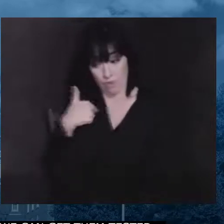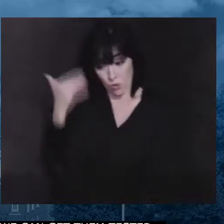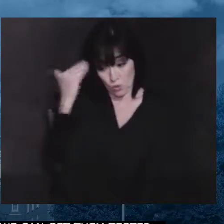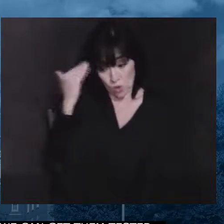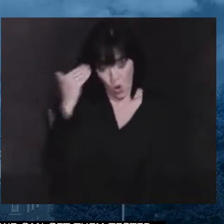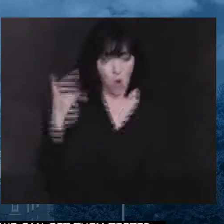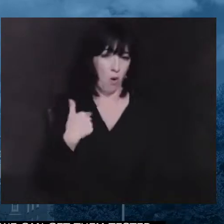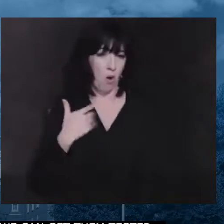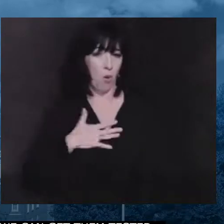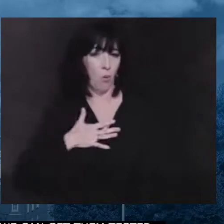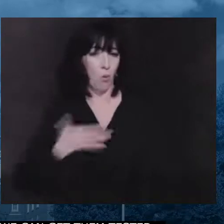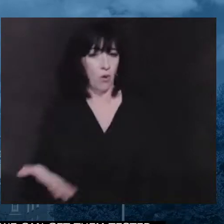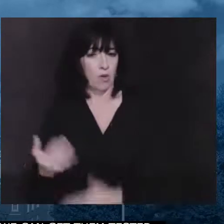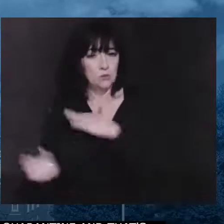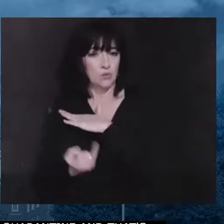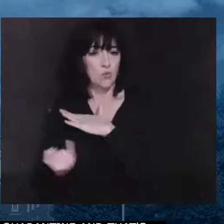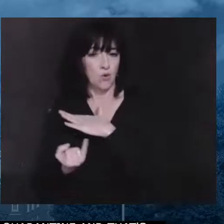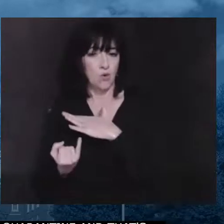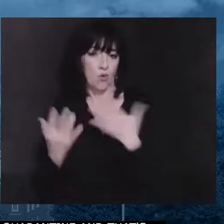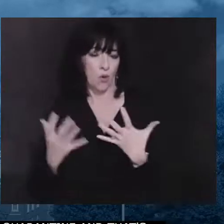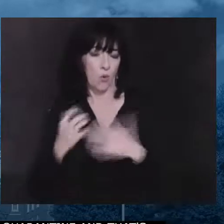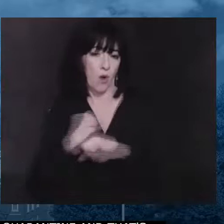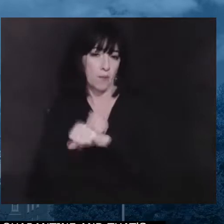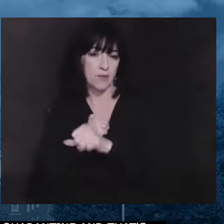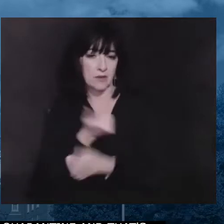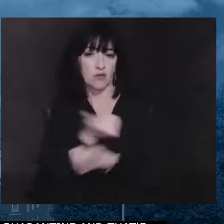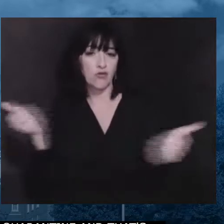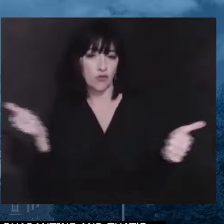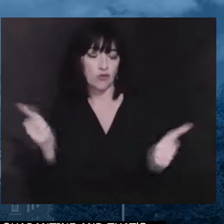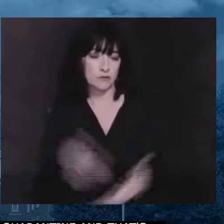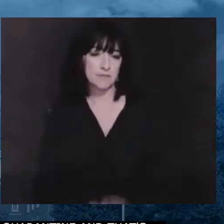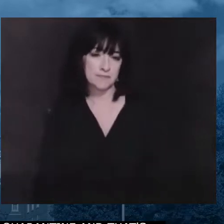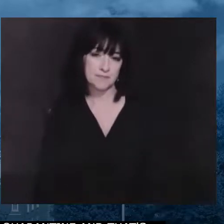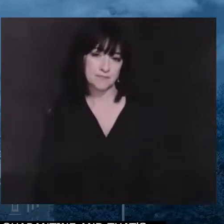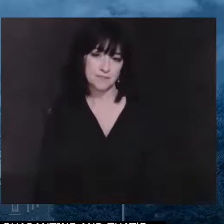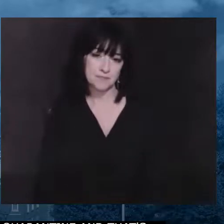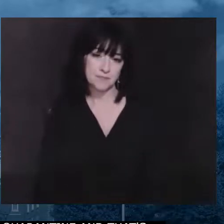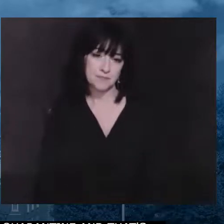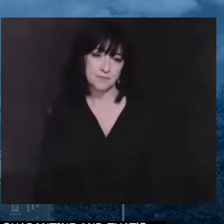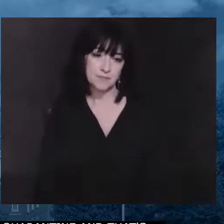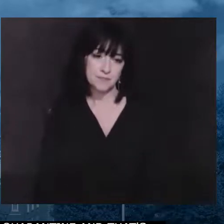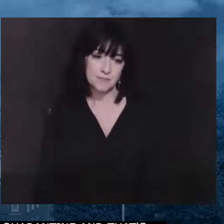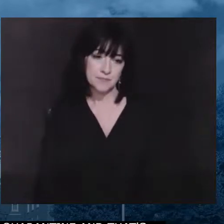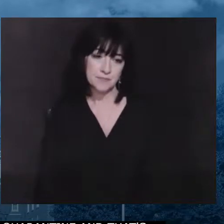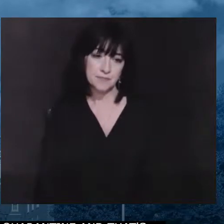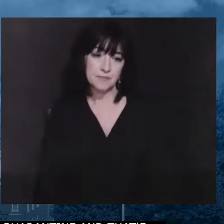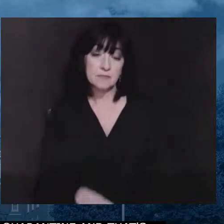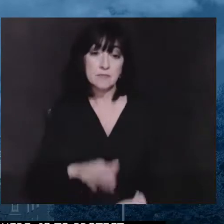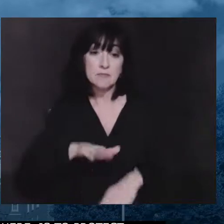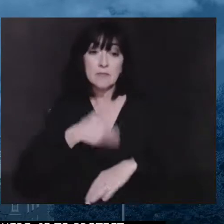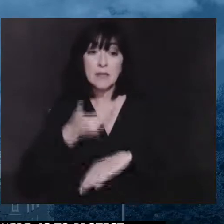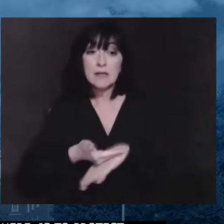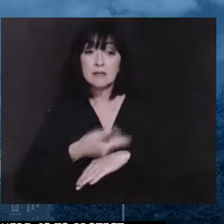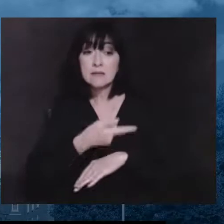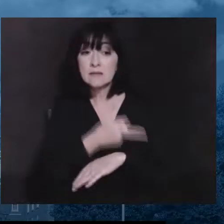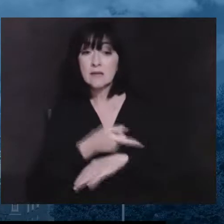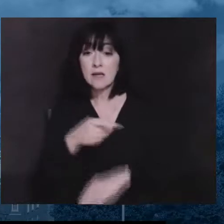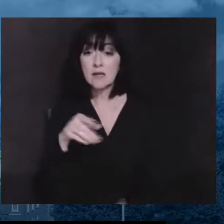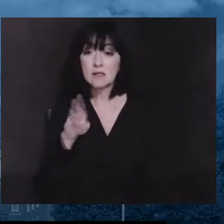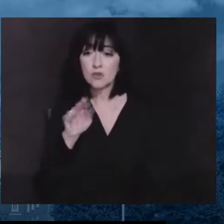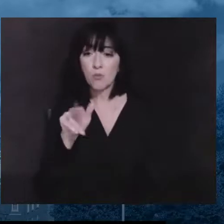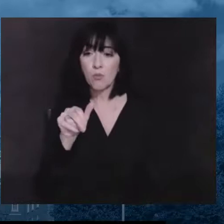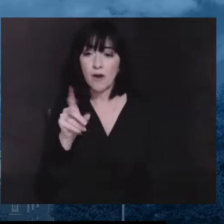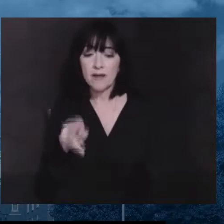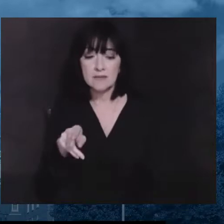protect others. Sounds good. Thank you. All right, next we will go to Brandon Holbeck from the